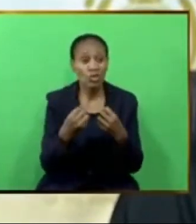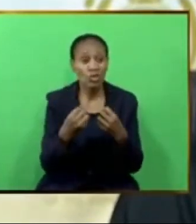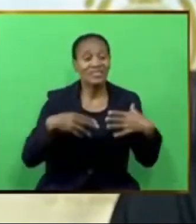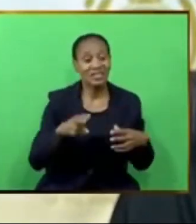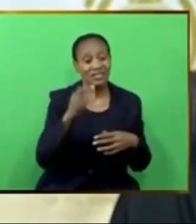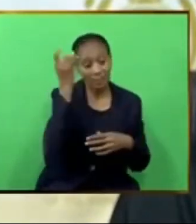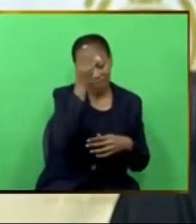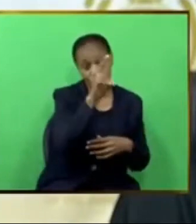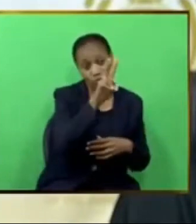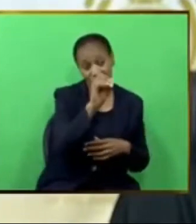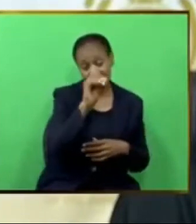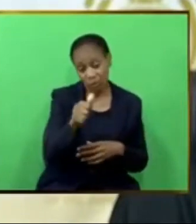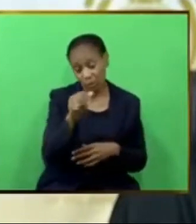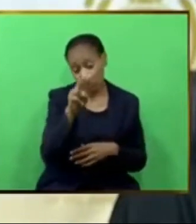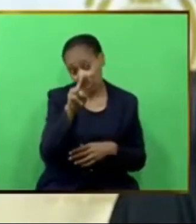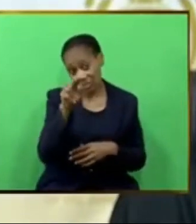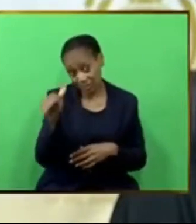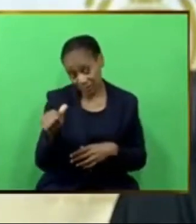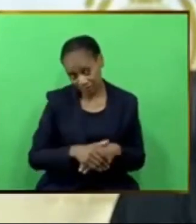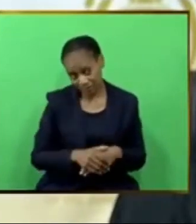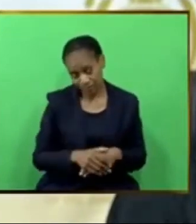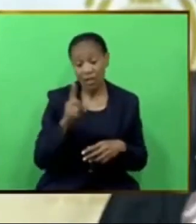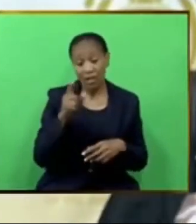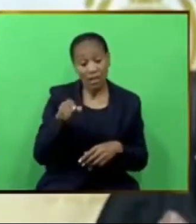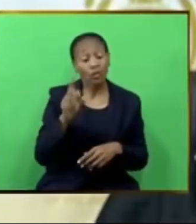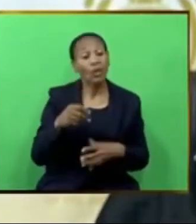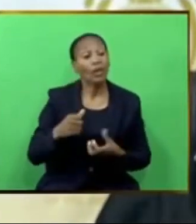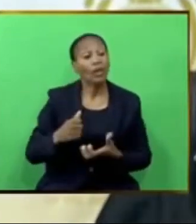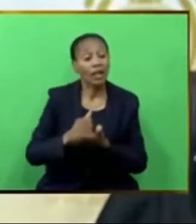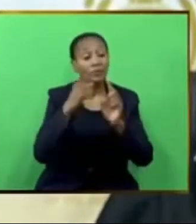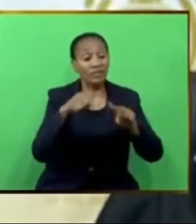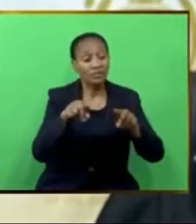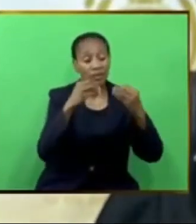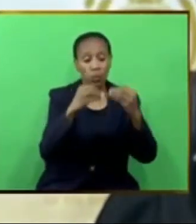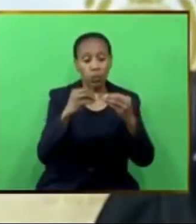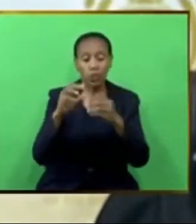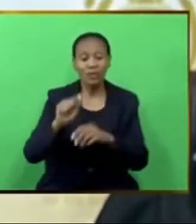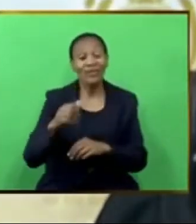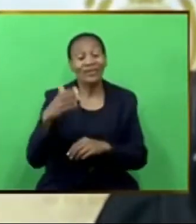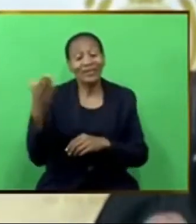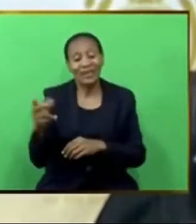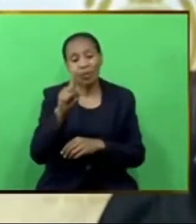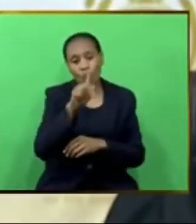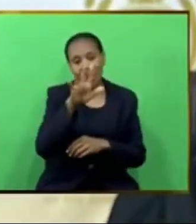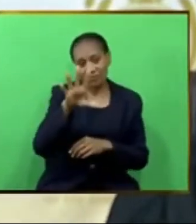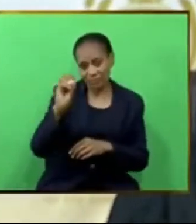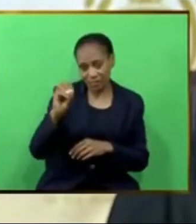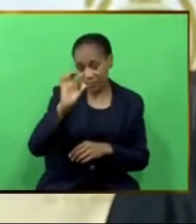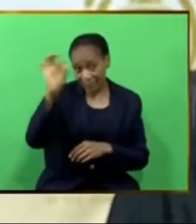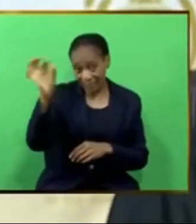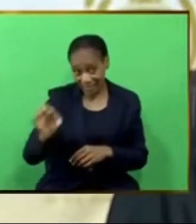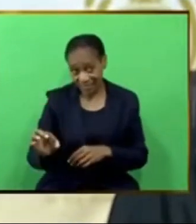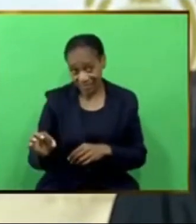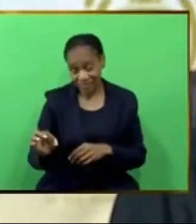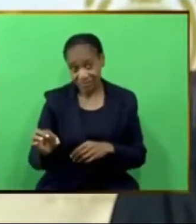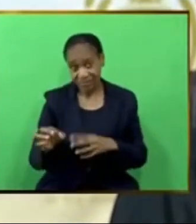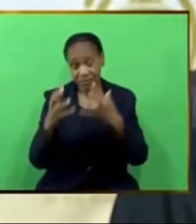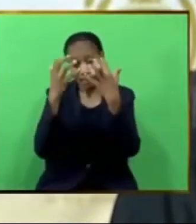March 2026. This will allow producers to claim 150% of qualifying investment